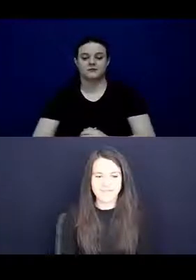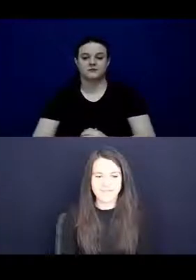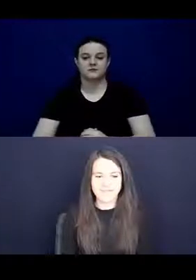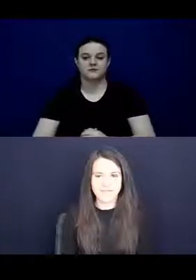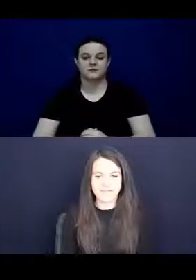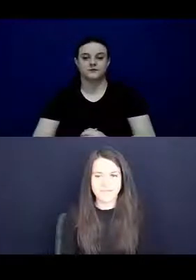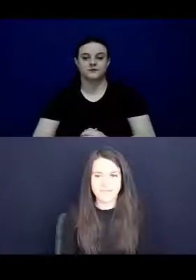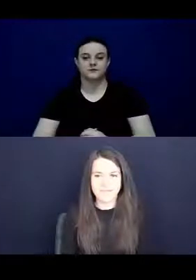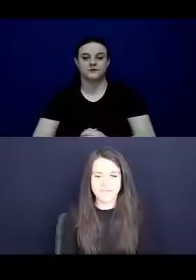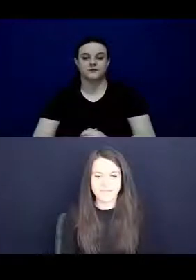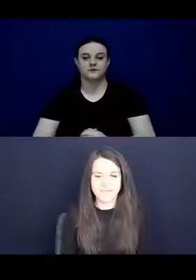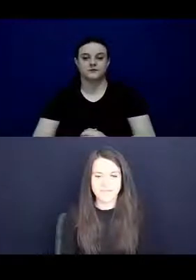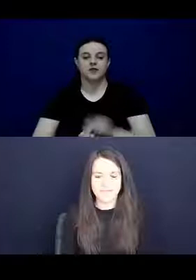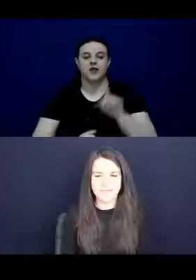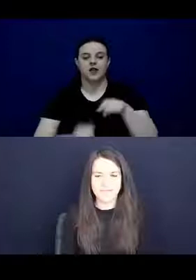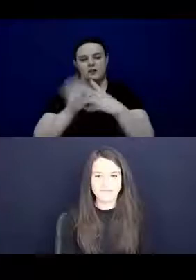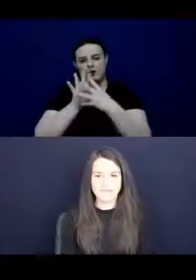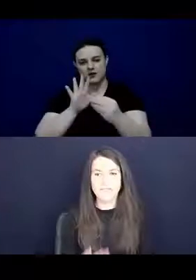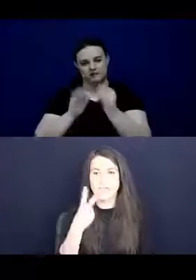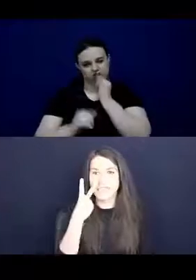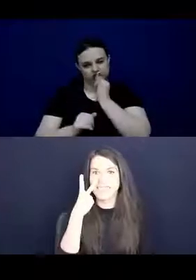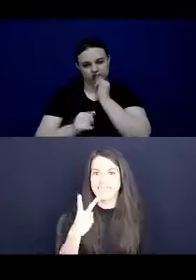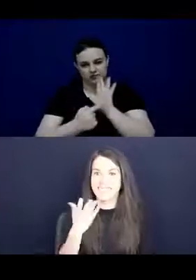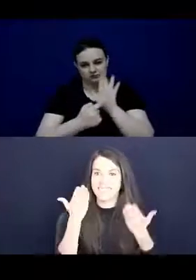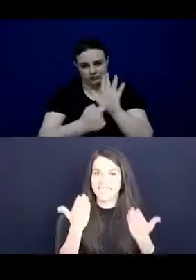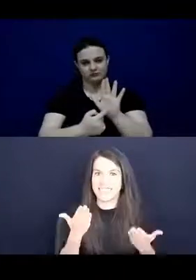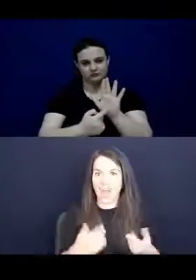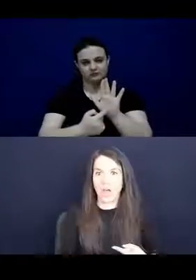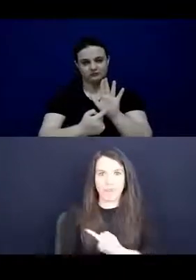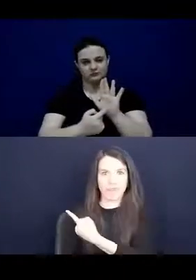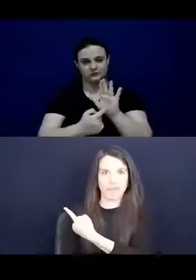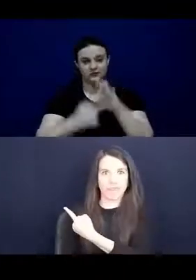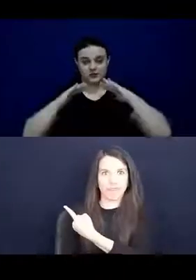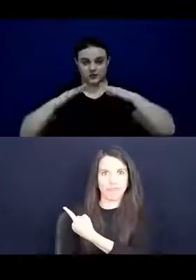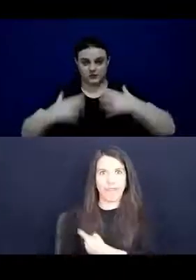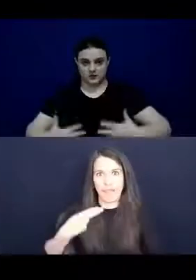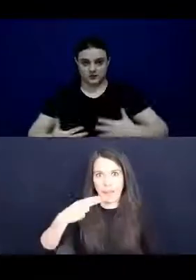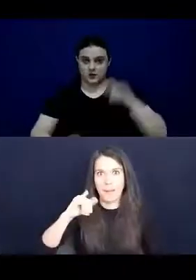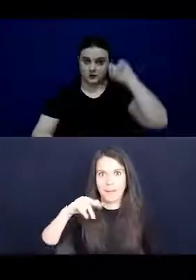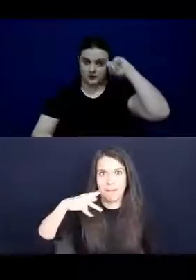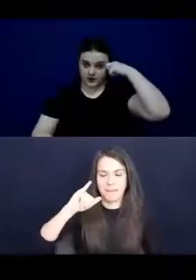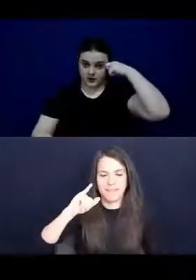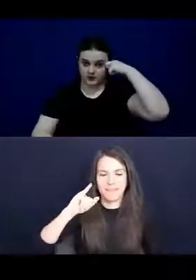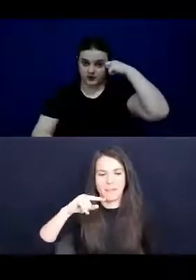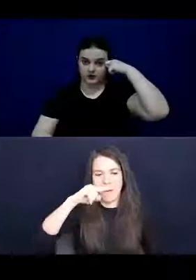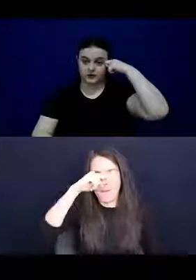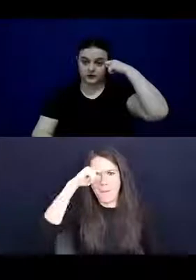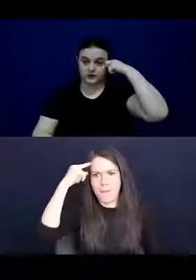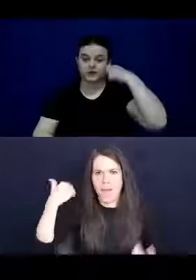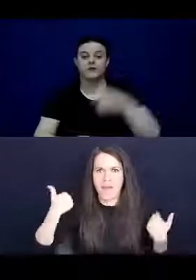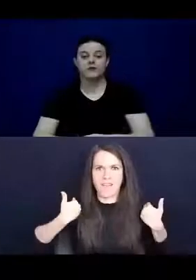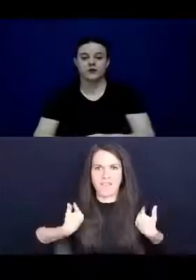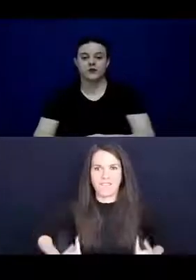of the prototype hippie itself. It is a black vest, and we see on the left and